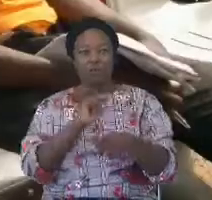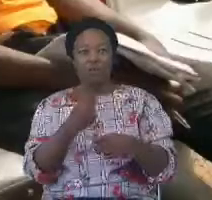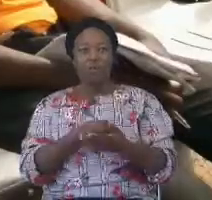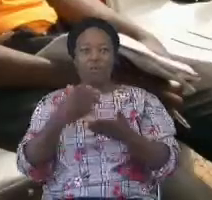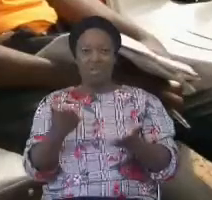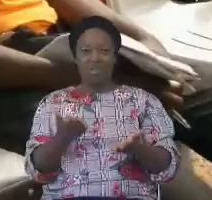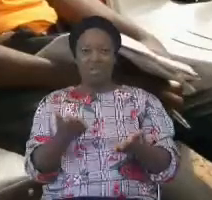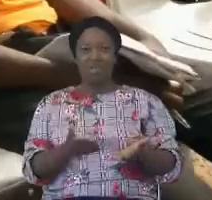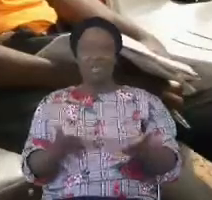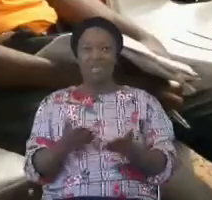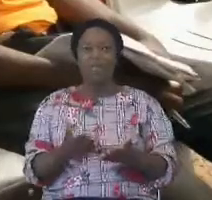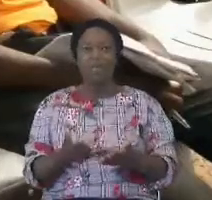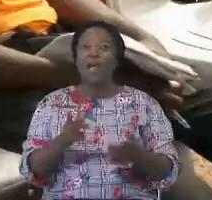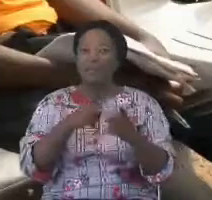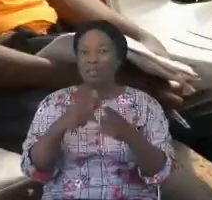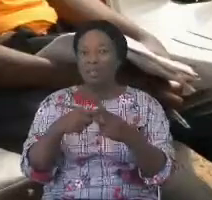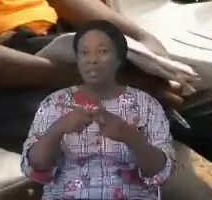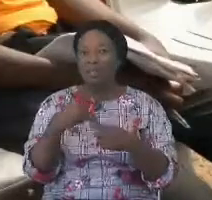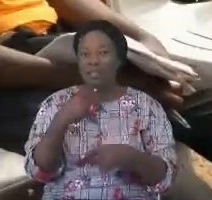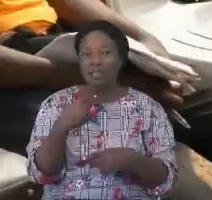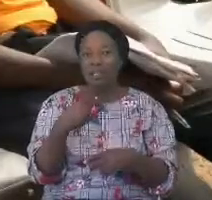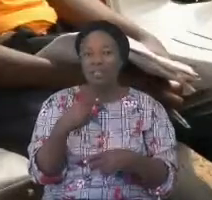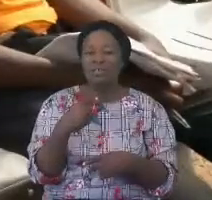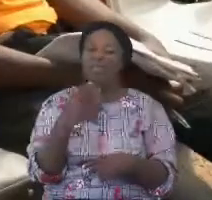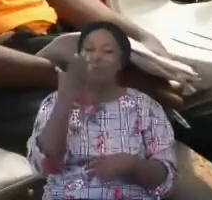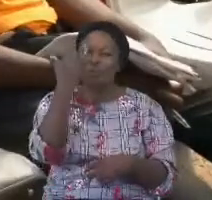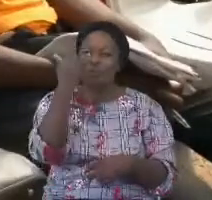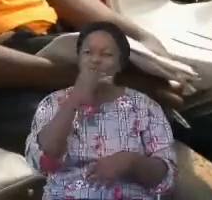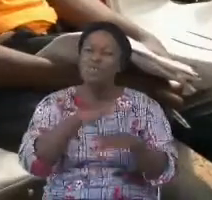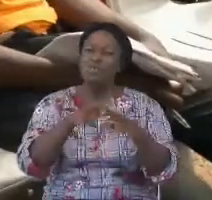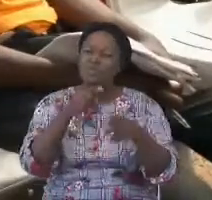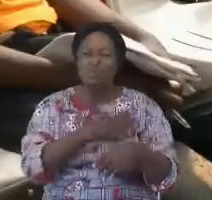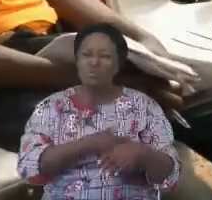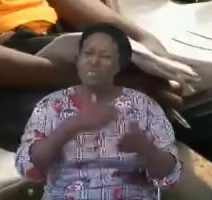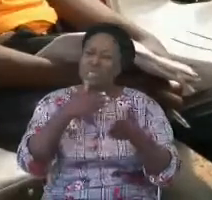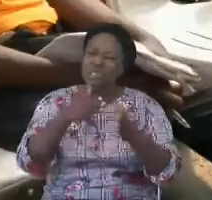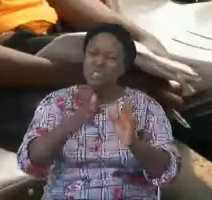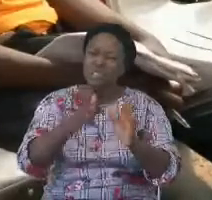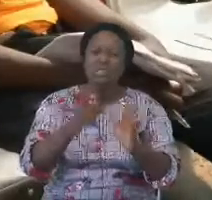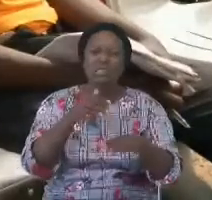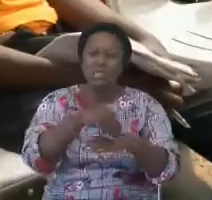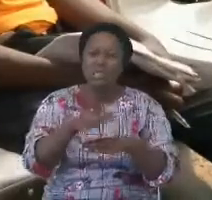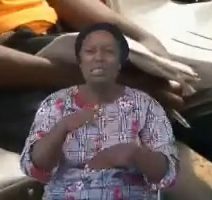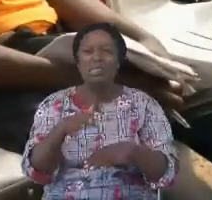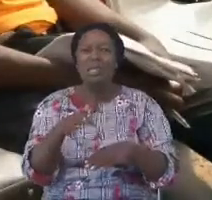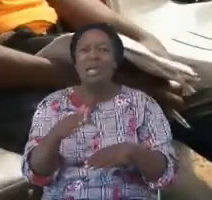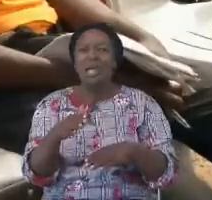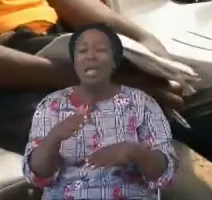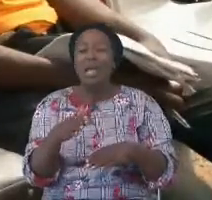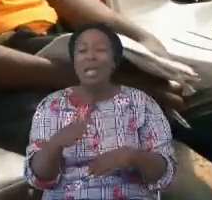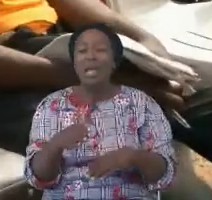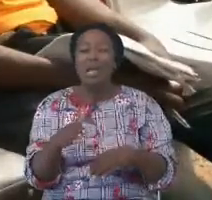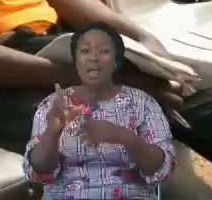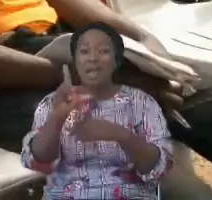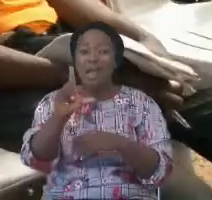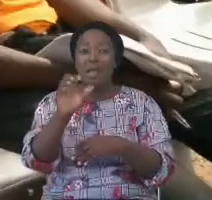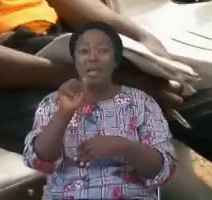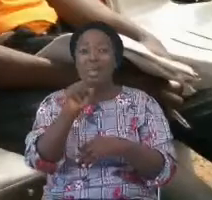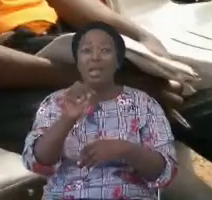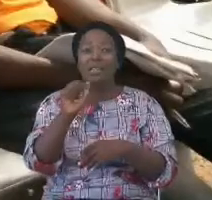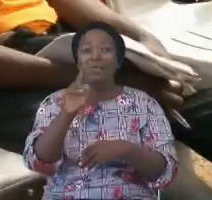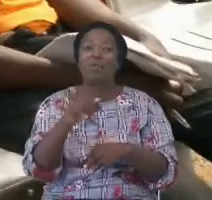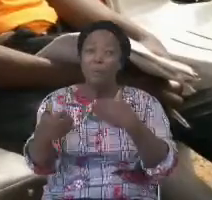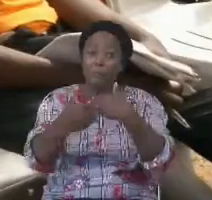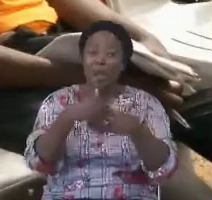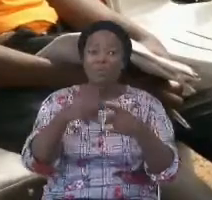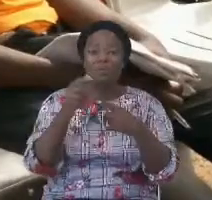come out of that place and come to us there and then he said why don't you send lazarus